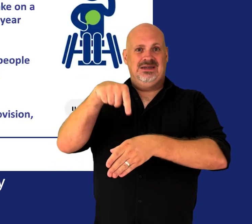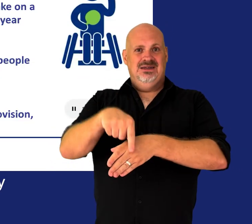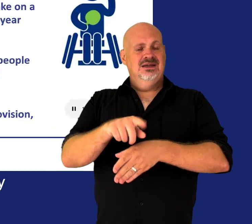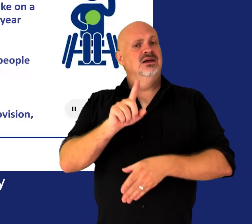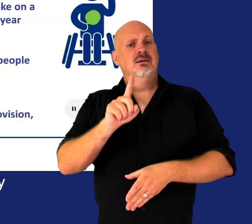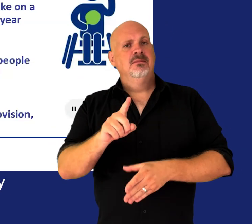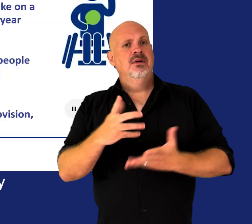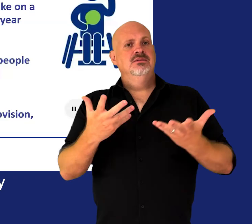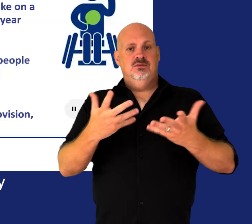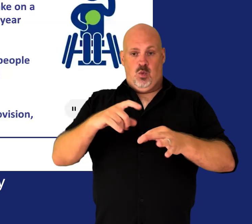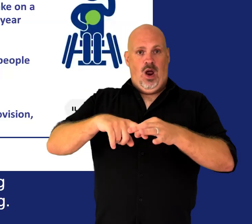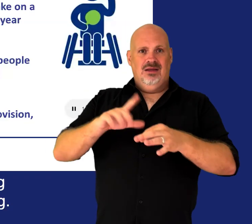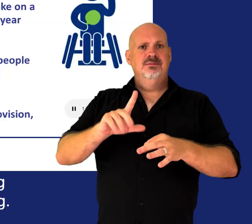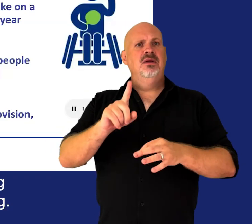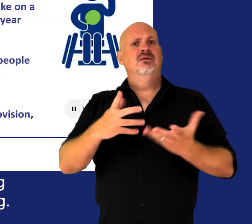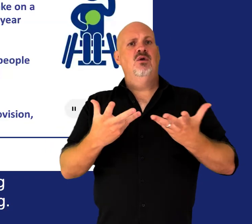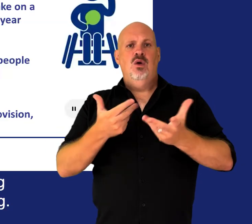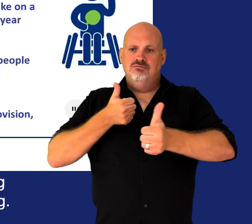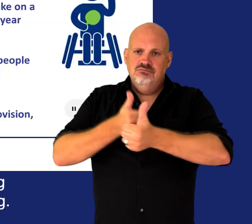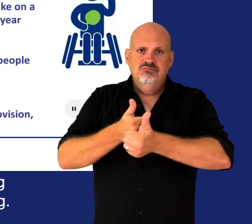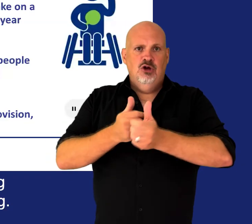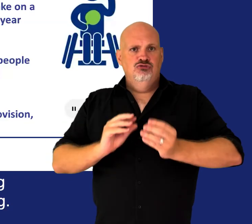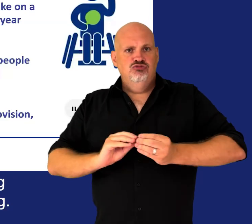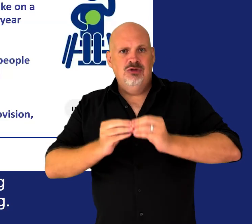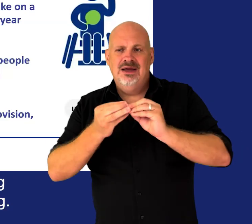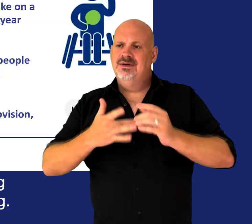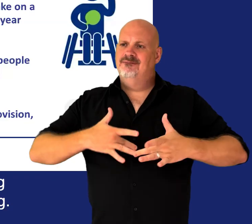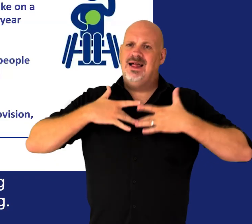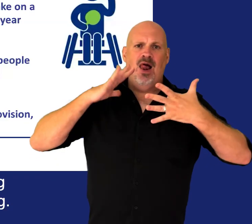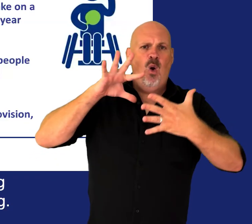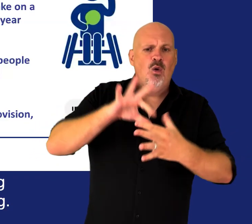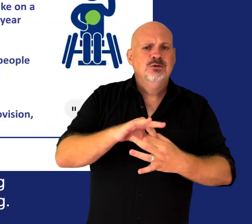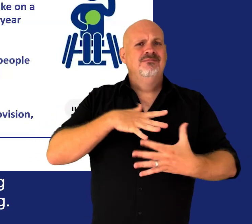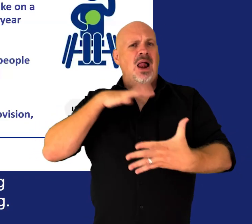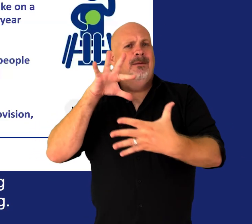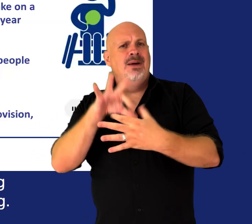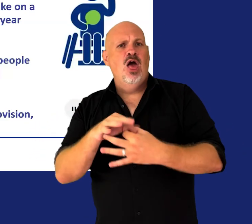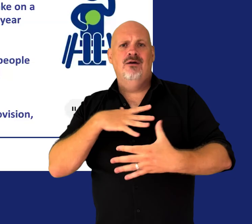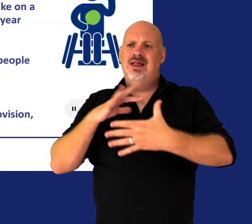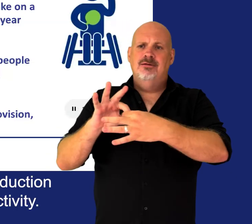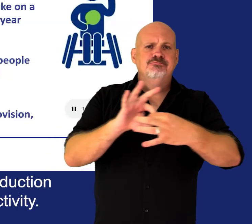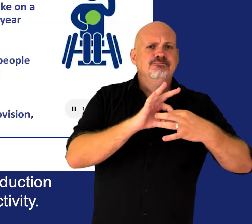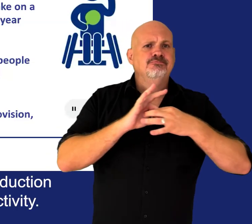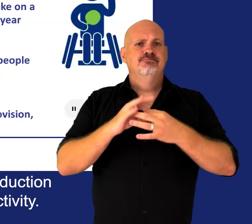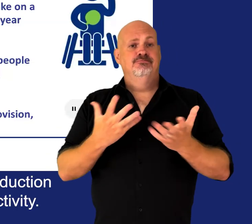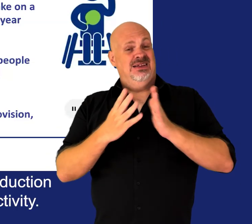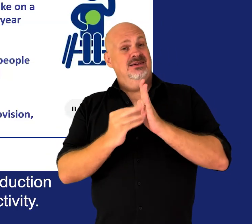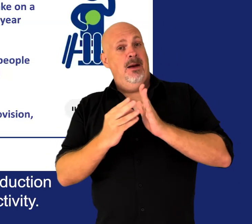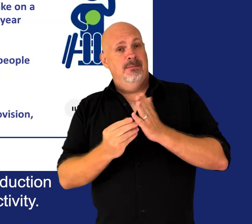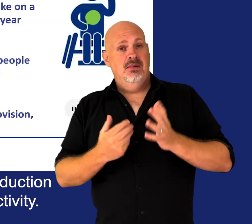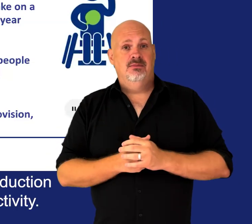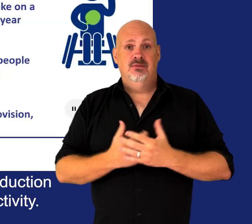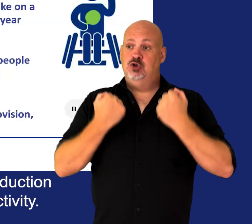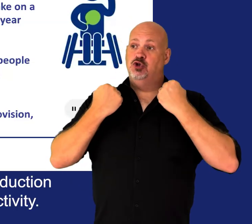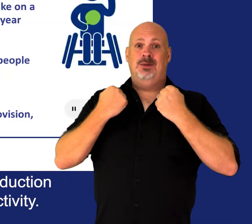of activity provision itself, but also for reinforcing and creating a sense of ownership and belonging. Examples given were